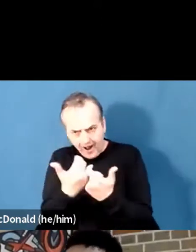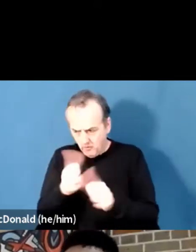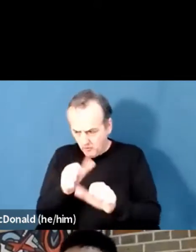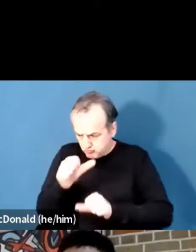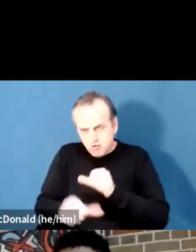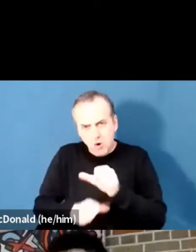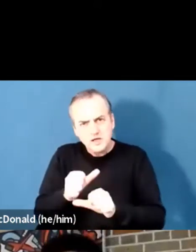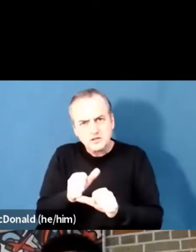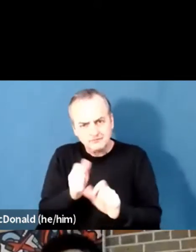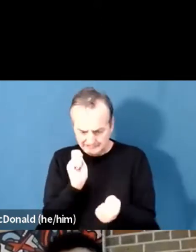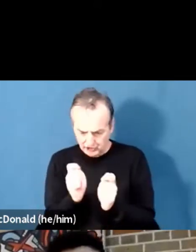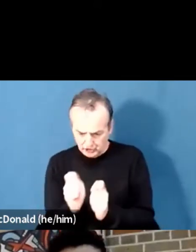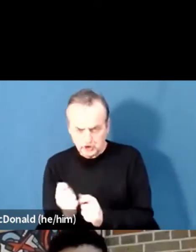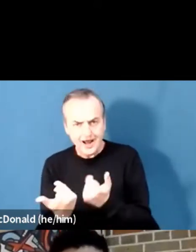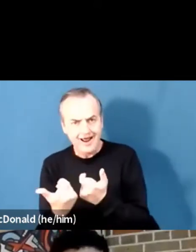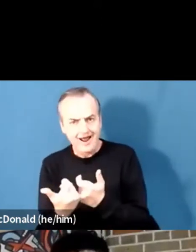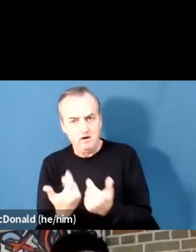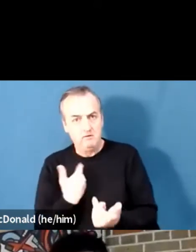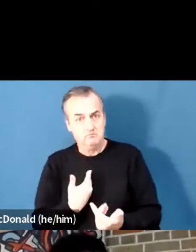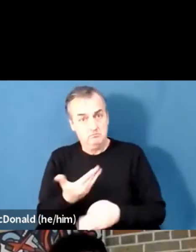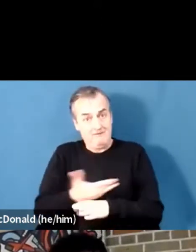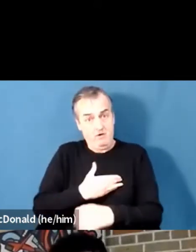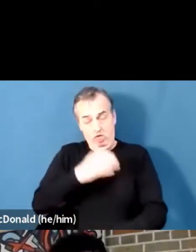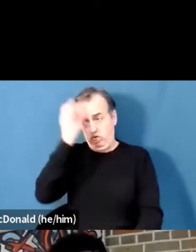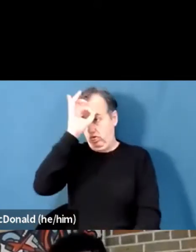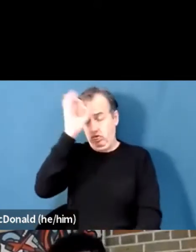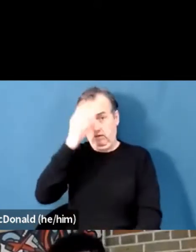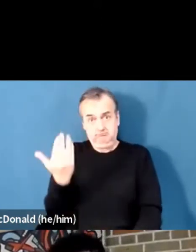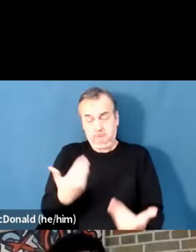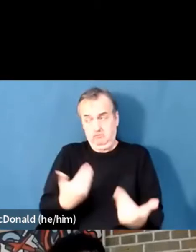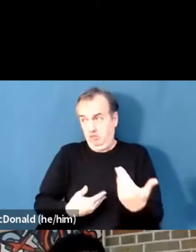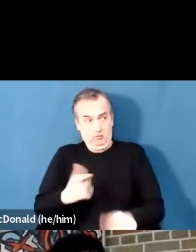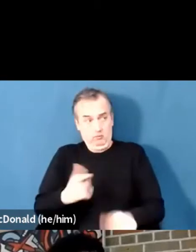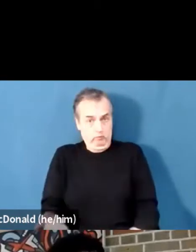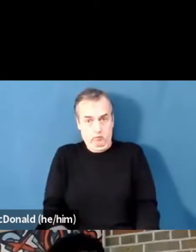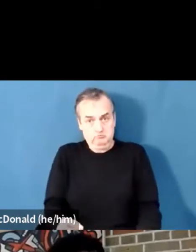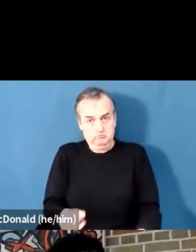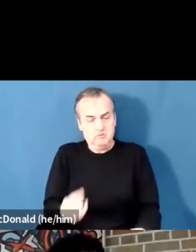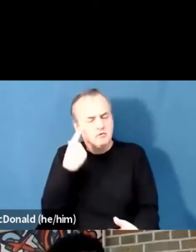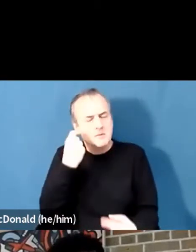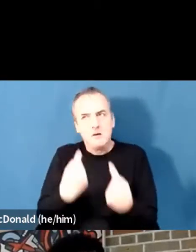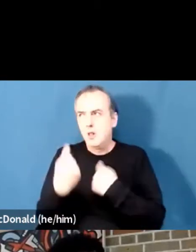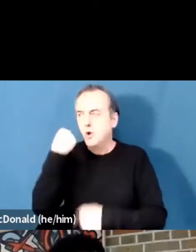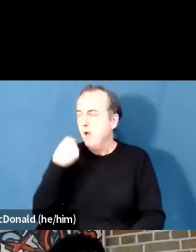And I knew nothing. So honestly, absolutely nothing. I do remember